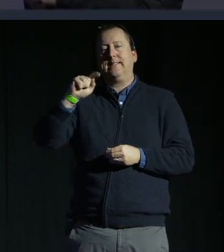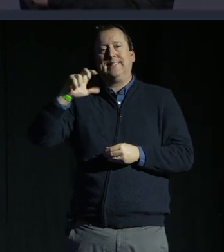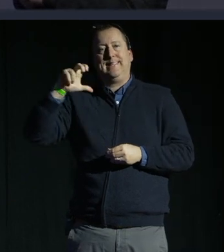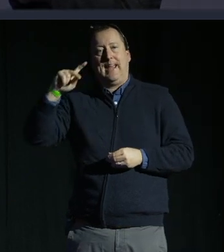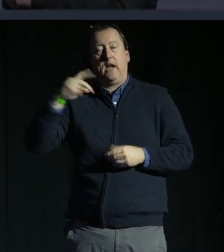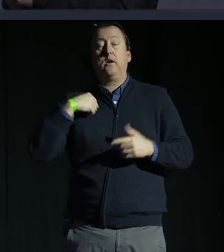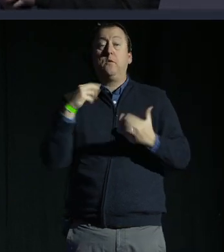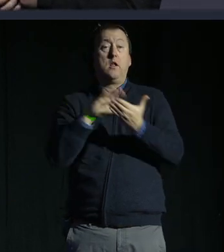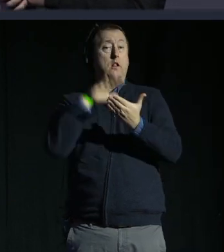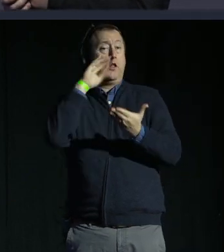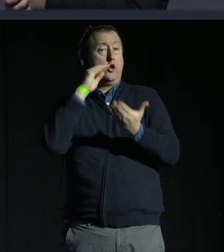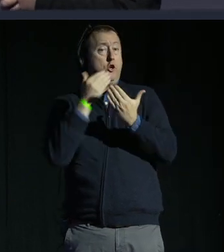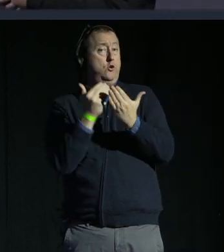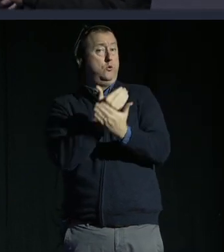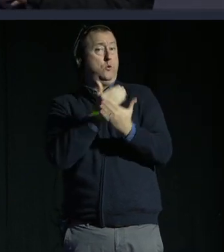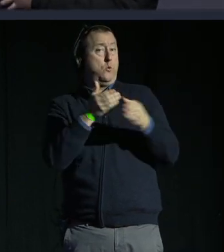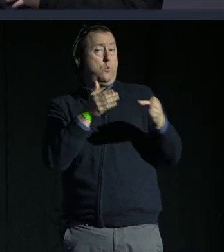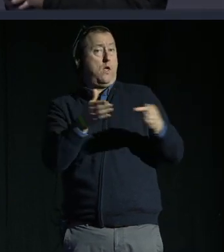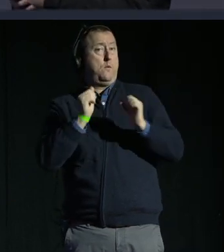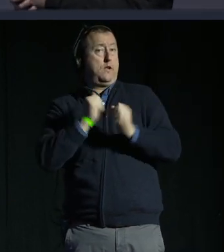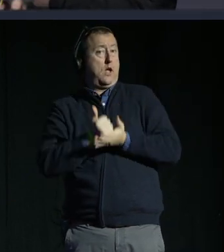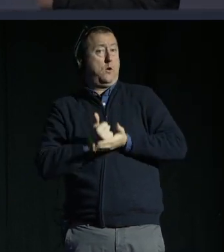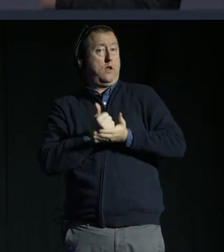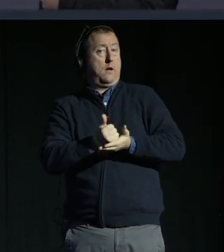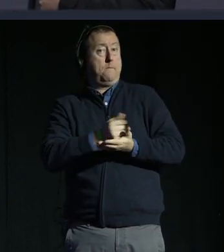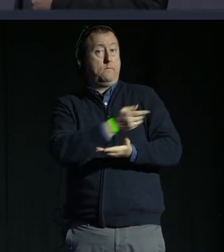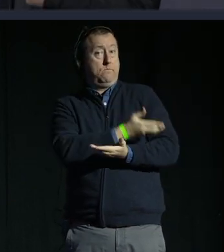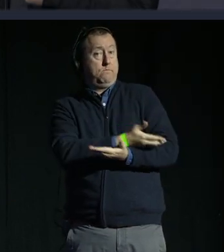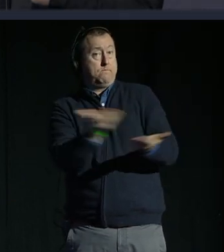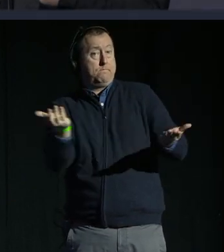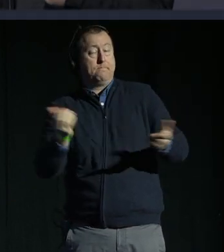of working right alongside you.